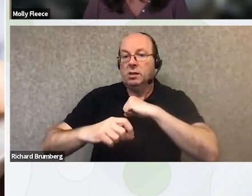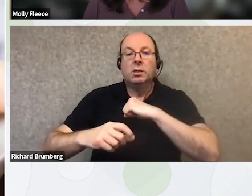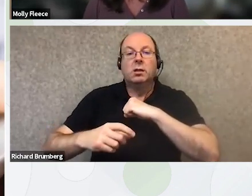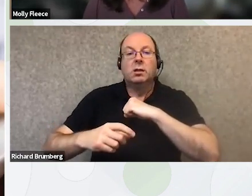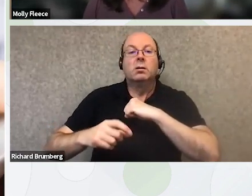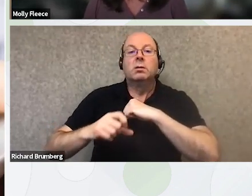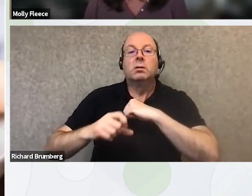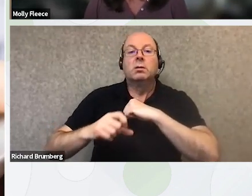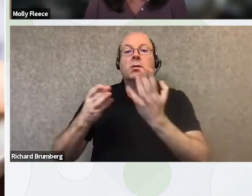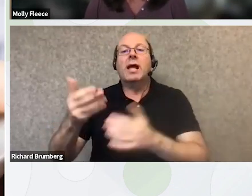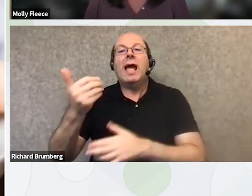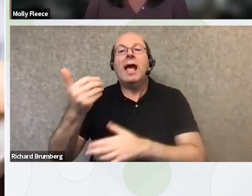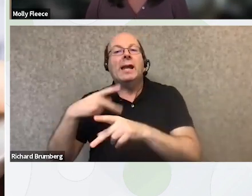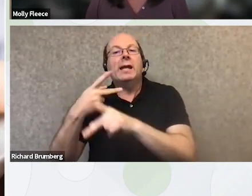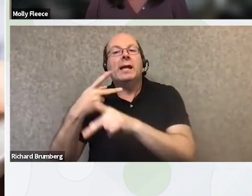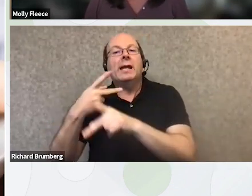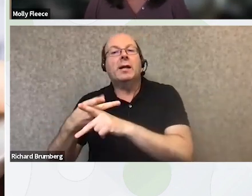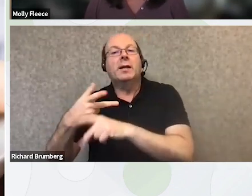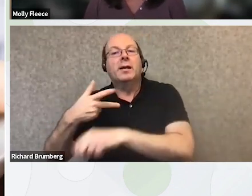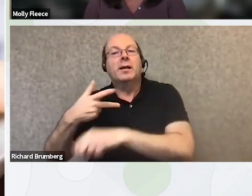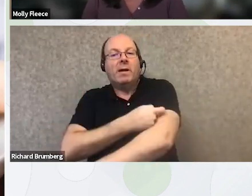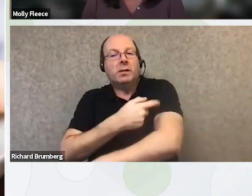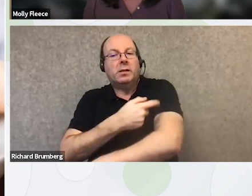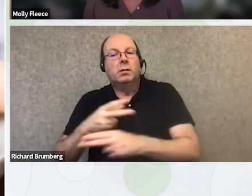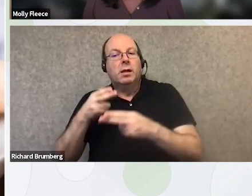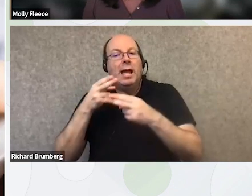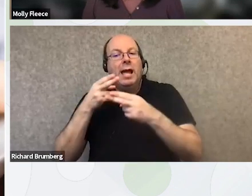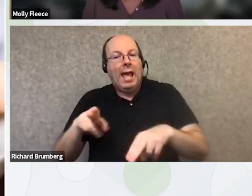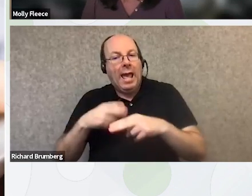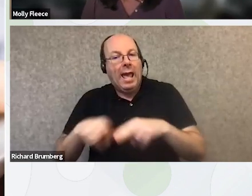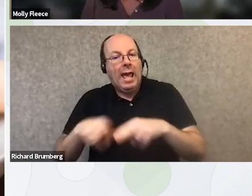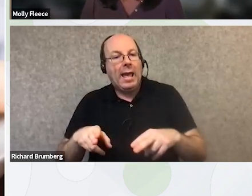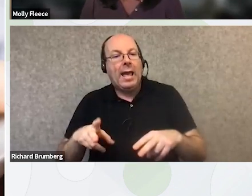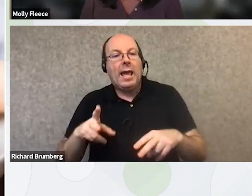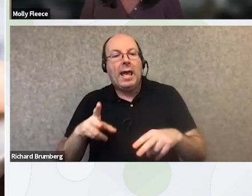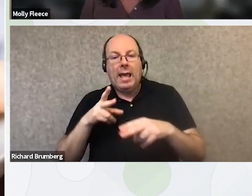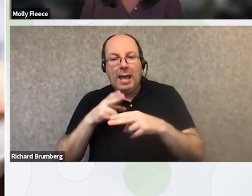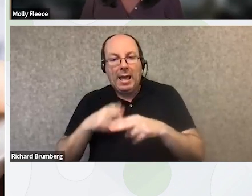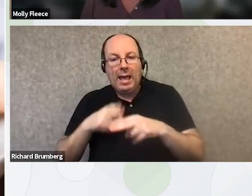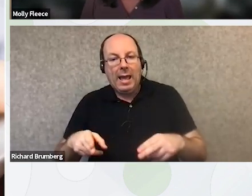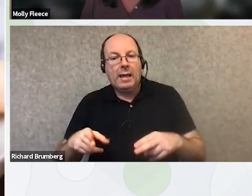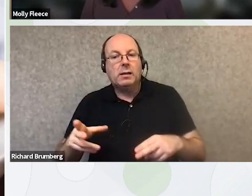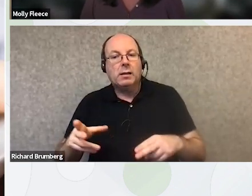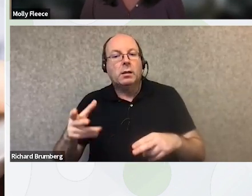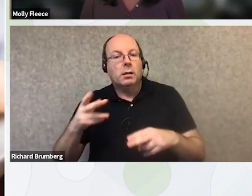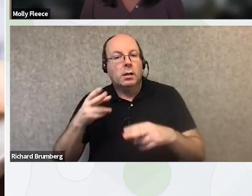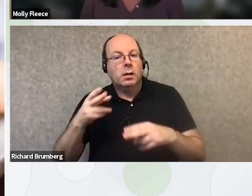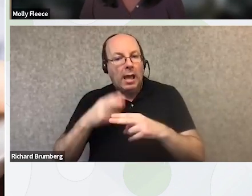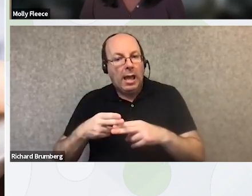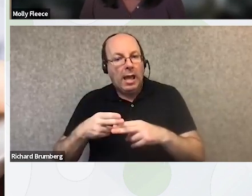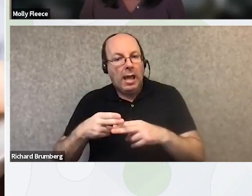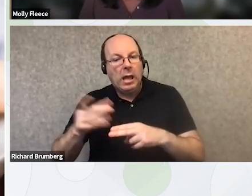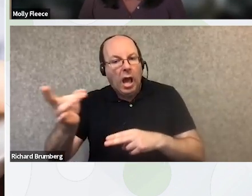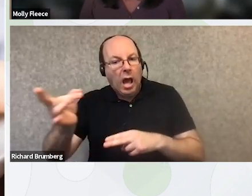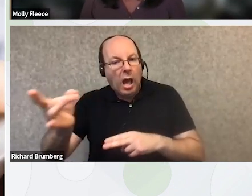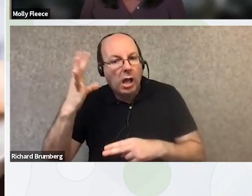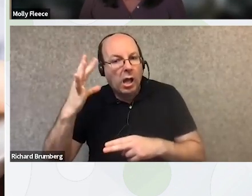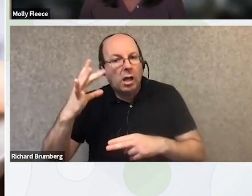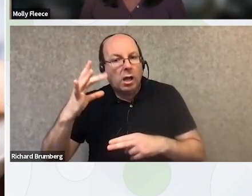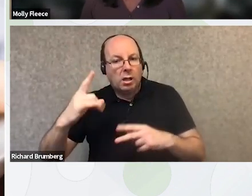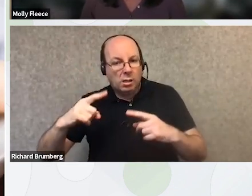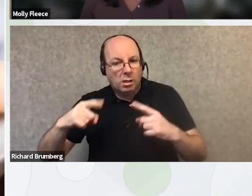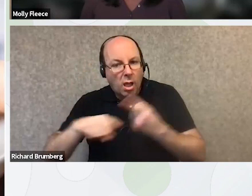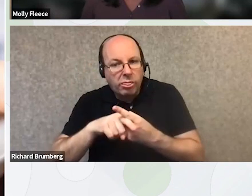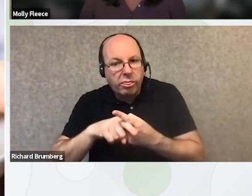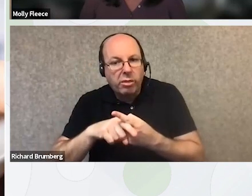recommended for any recipient of any vaccine, regardless of the severity of previous reaction to egg. And so the CDC notes